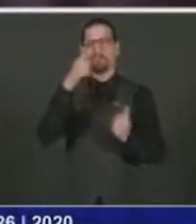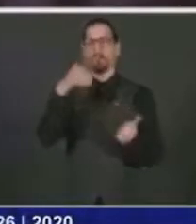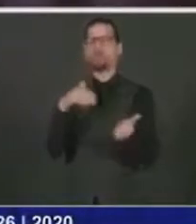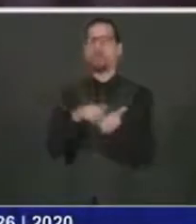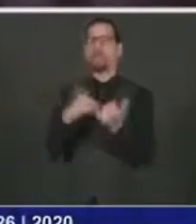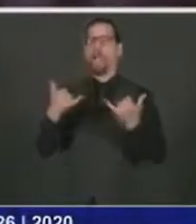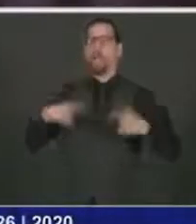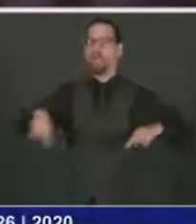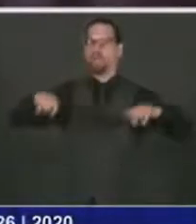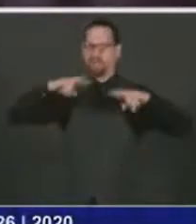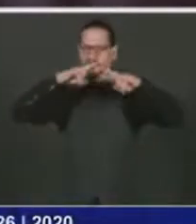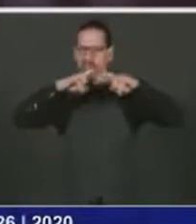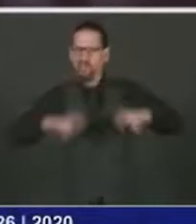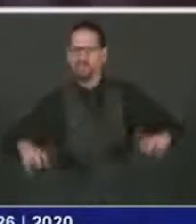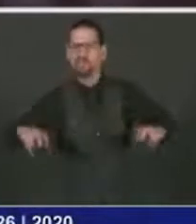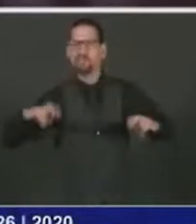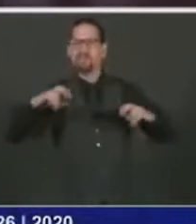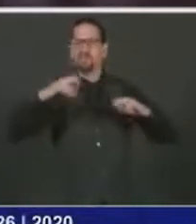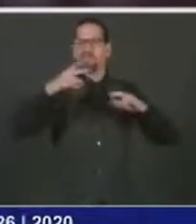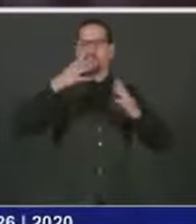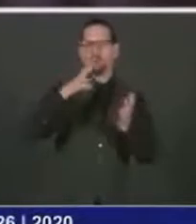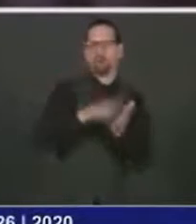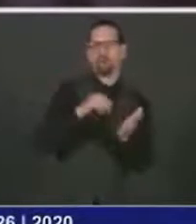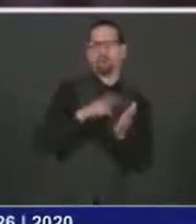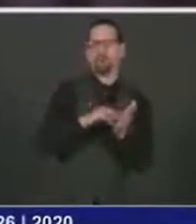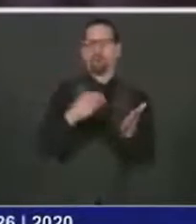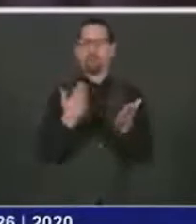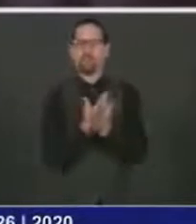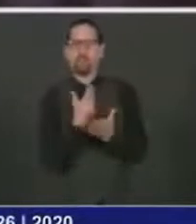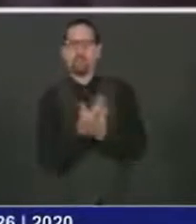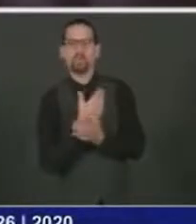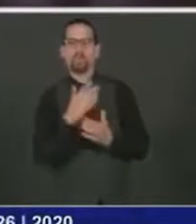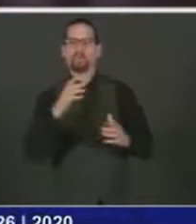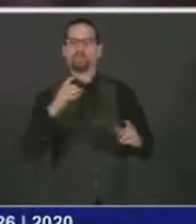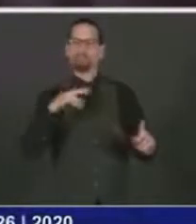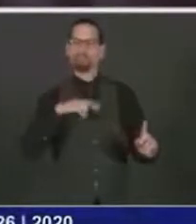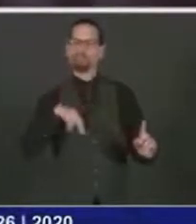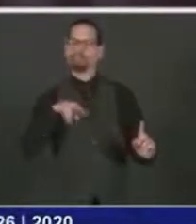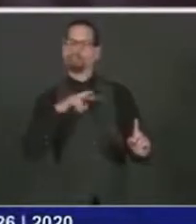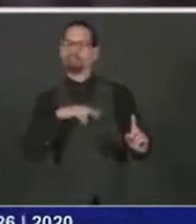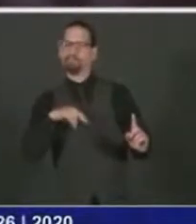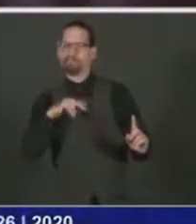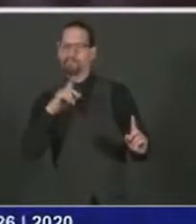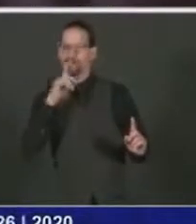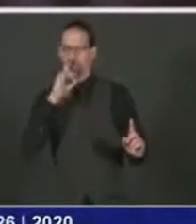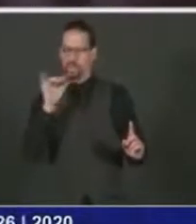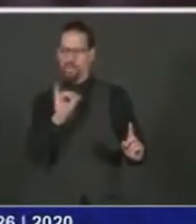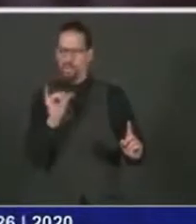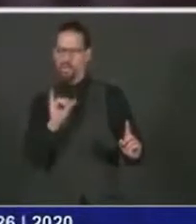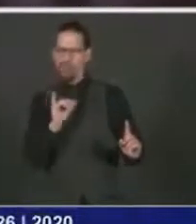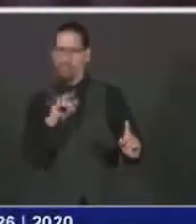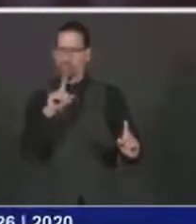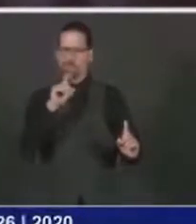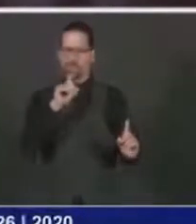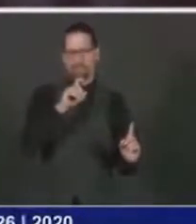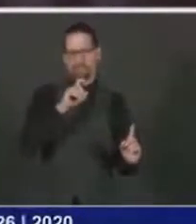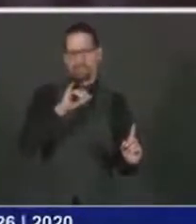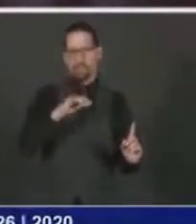be, but it appears to be a condition that results from the way the body